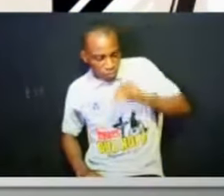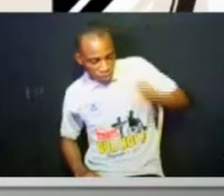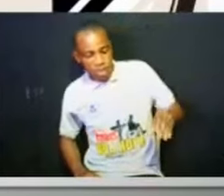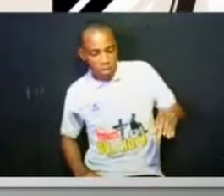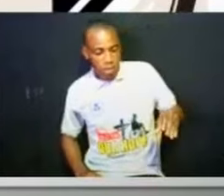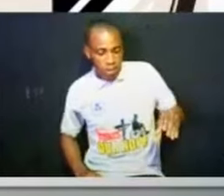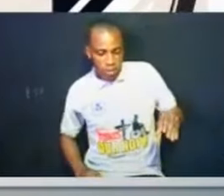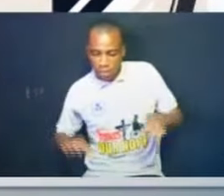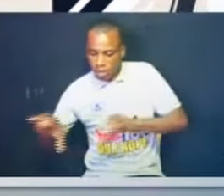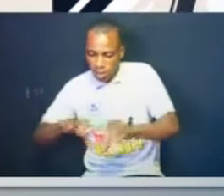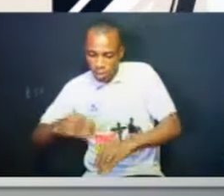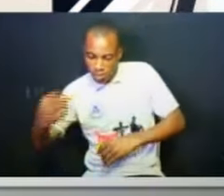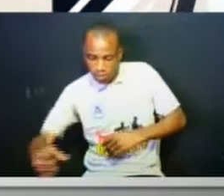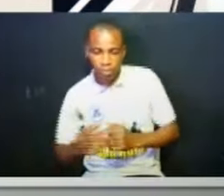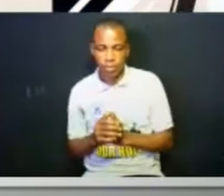The human being is